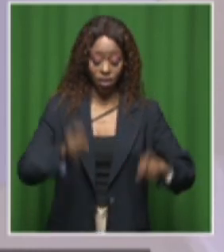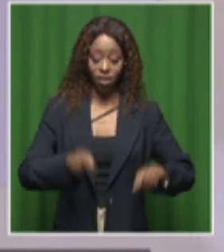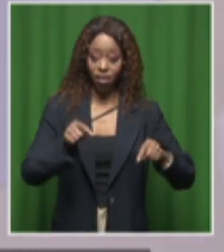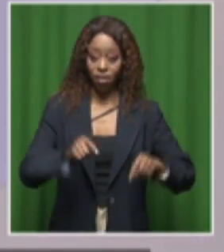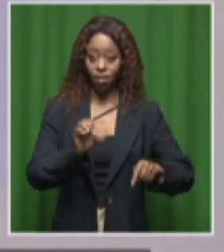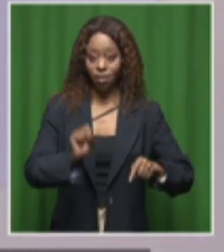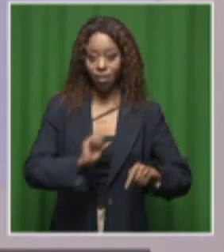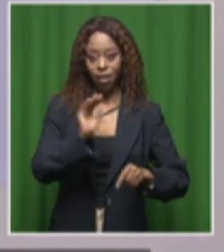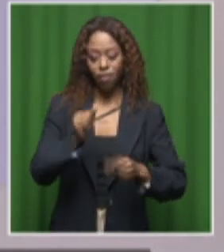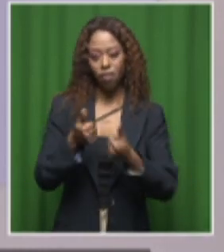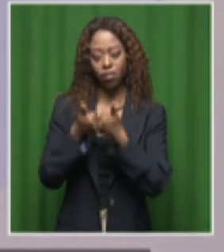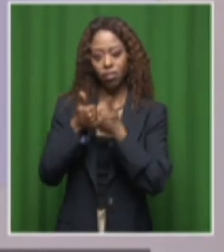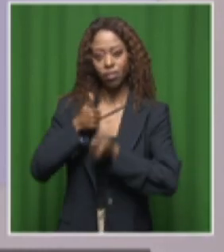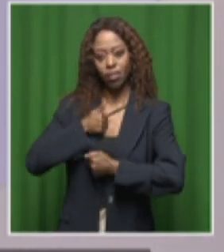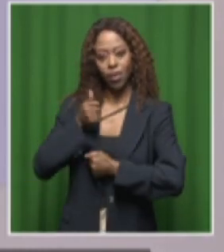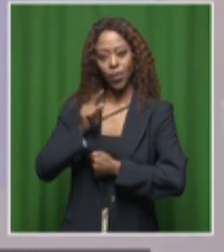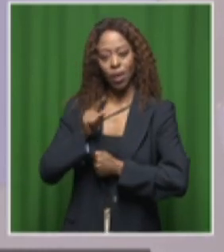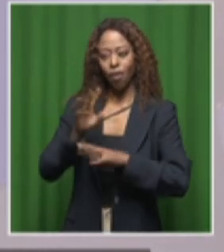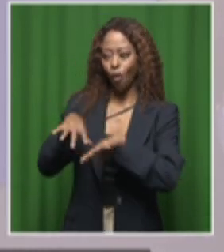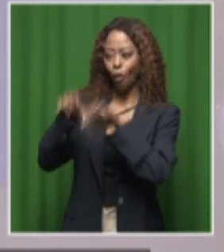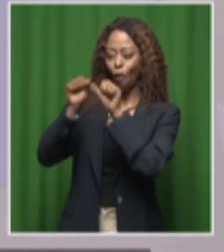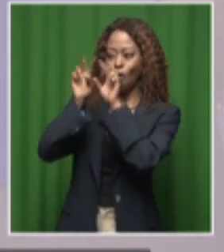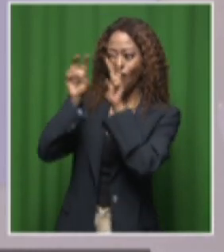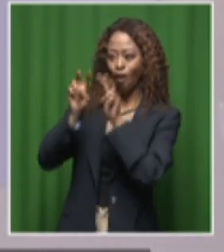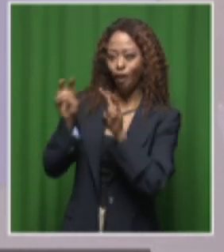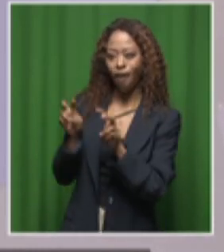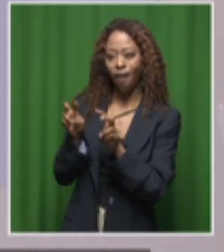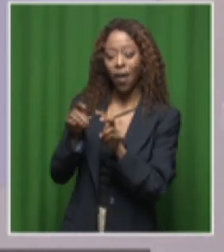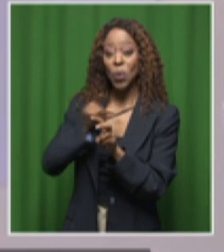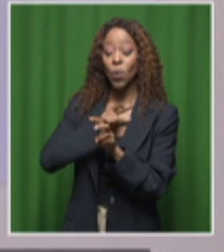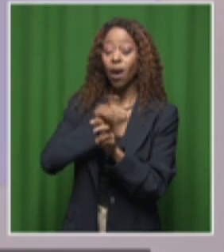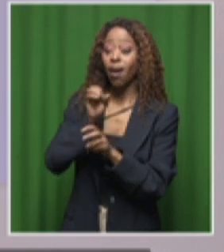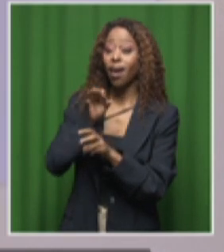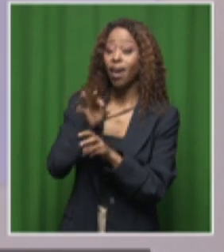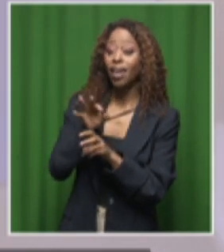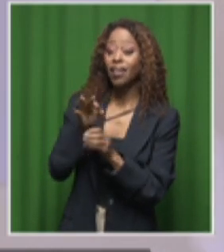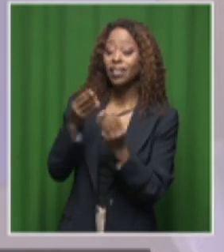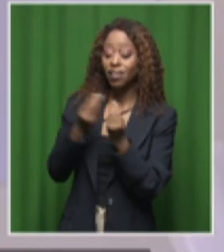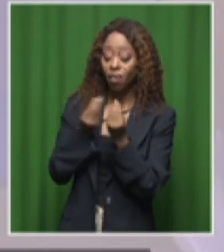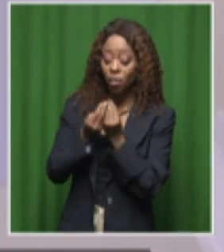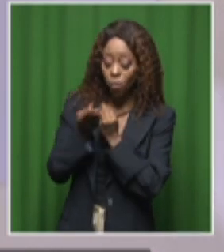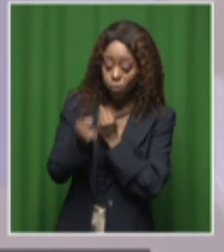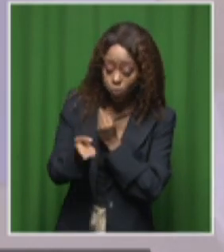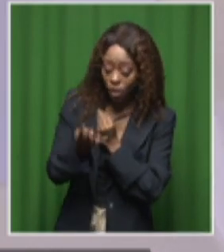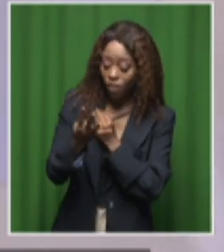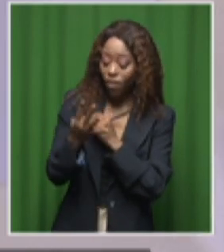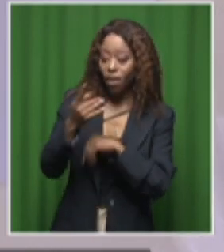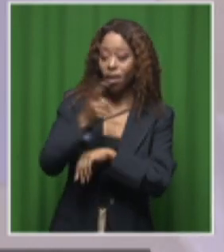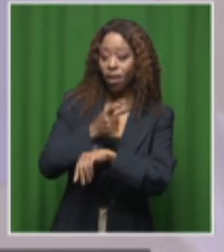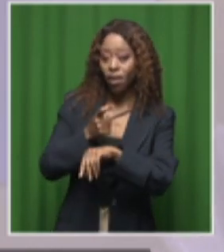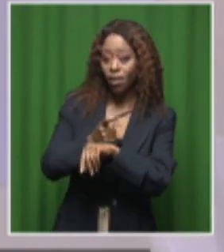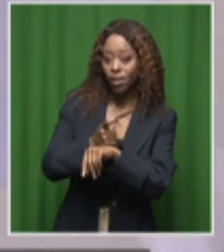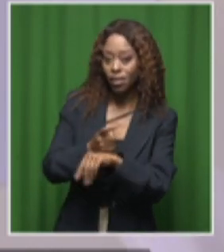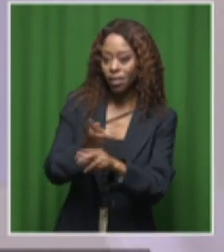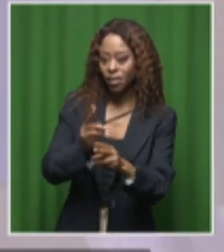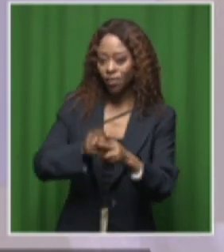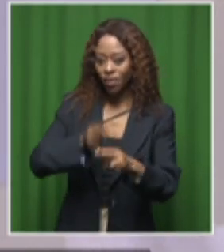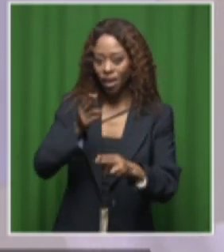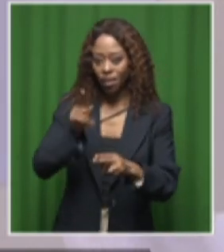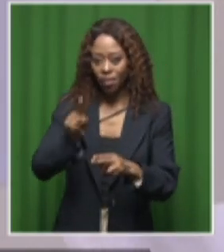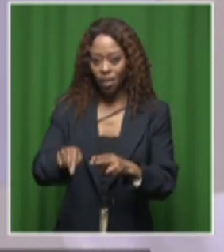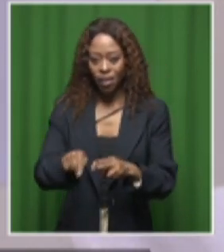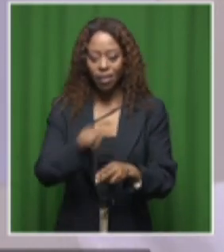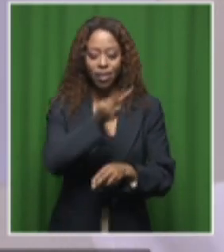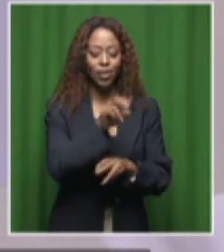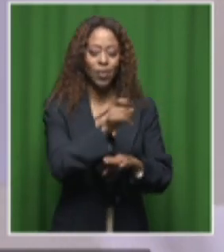challenge is usually load shedding, because if you have a piece that is due in 48 hours and it takes